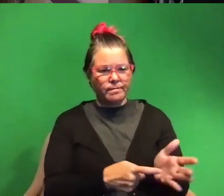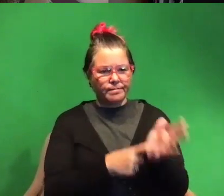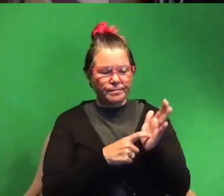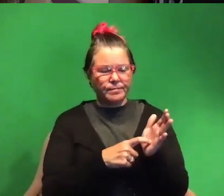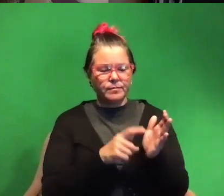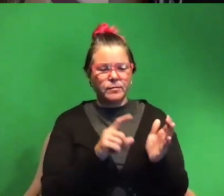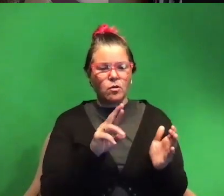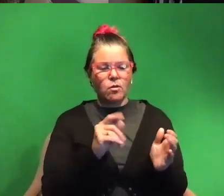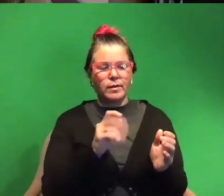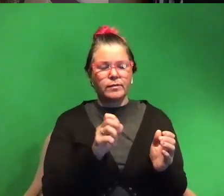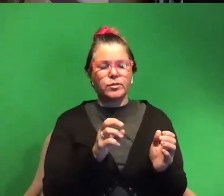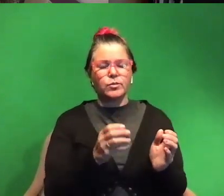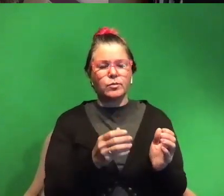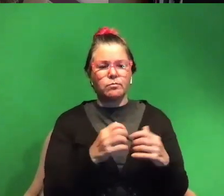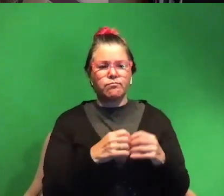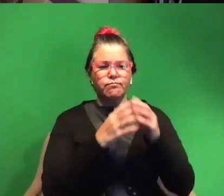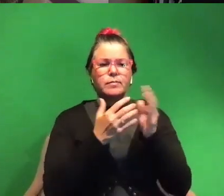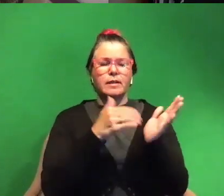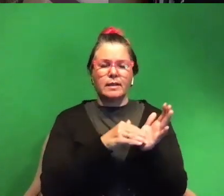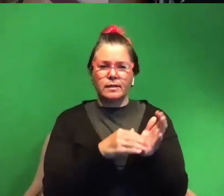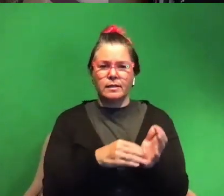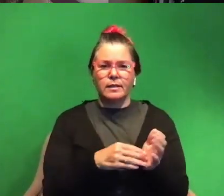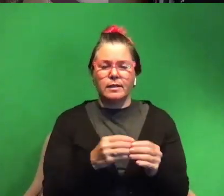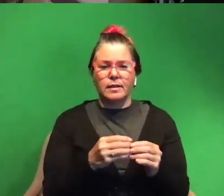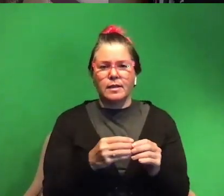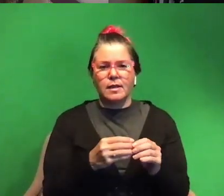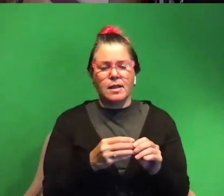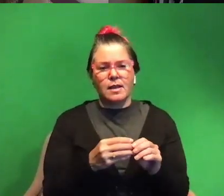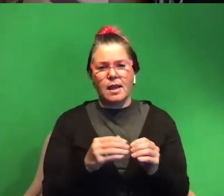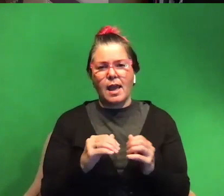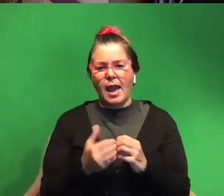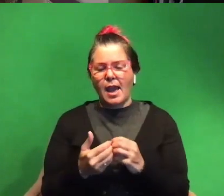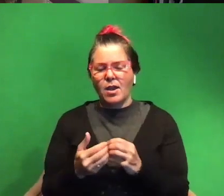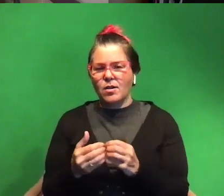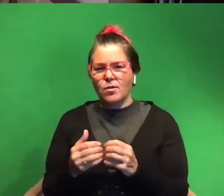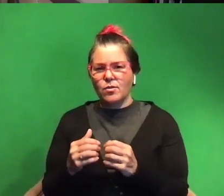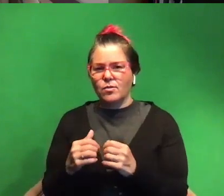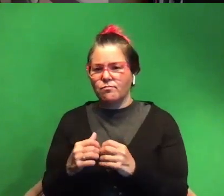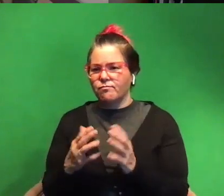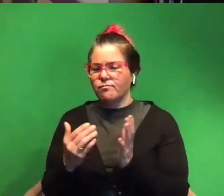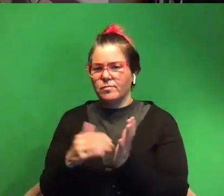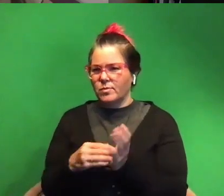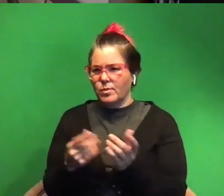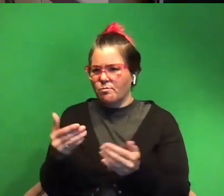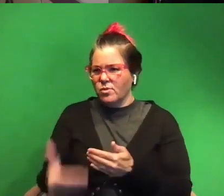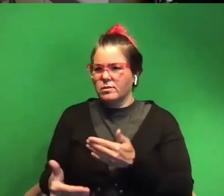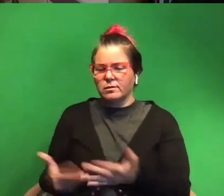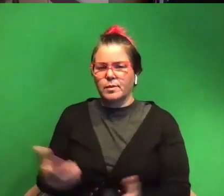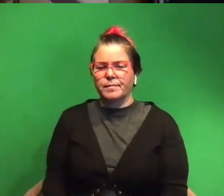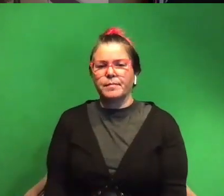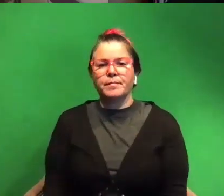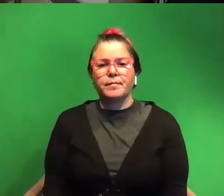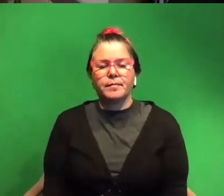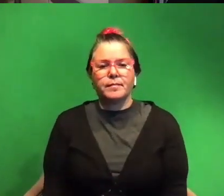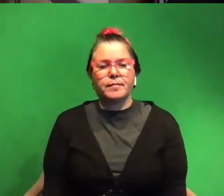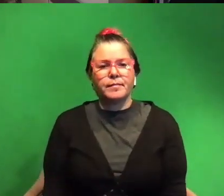to generate, and kind of like how do you go about restoring a coral reef? Yeah, I'll leave it to